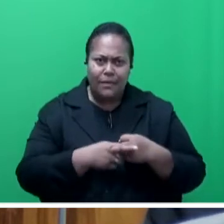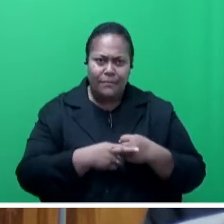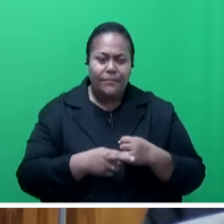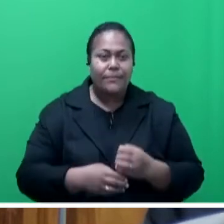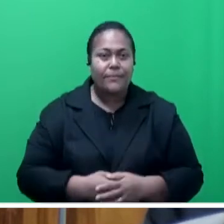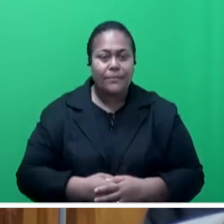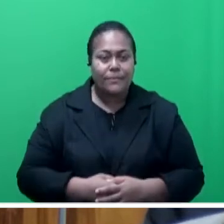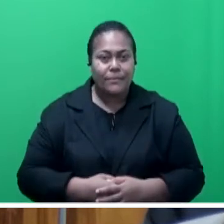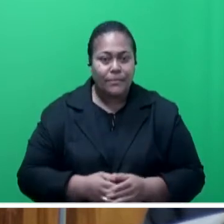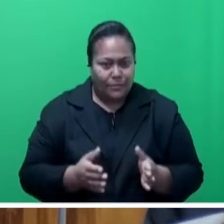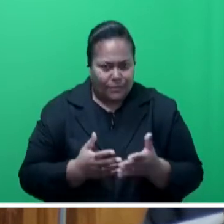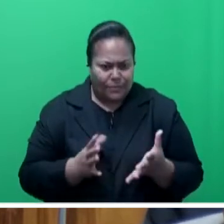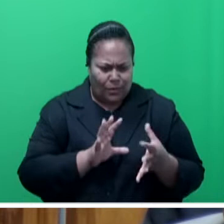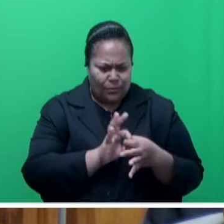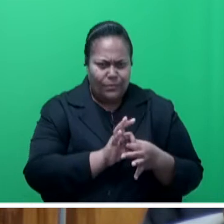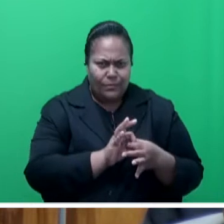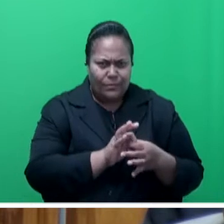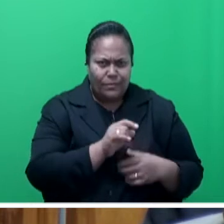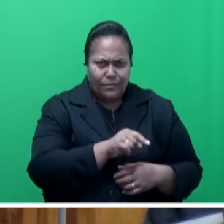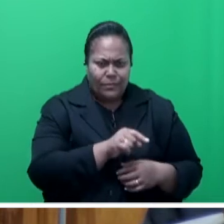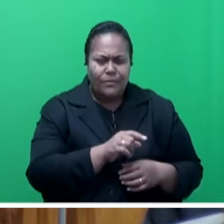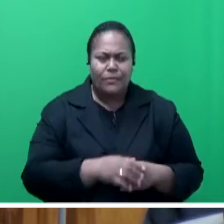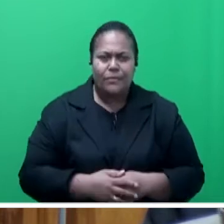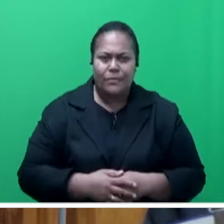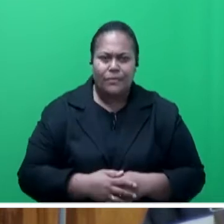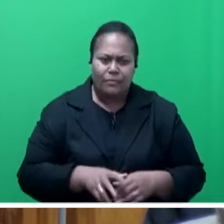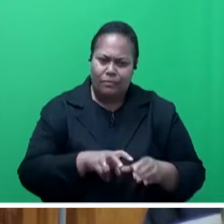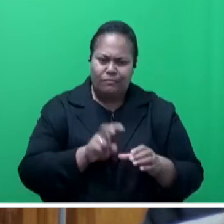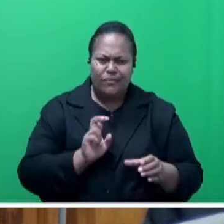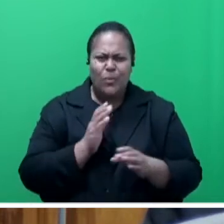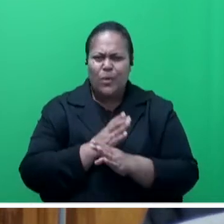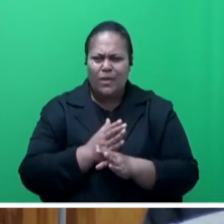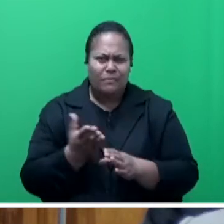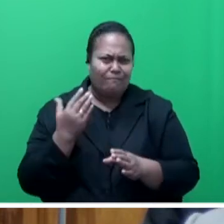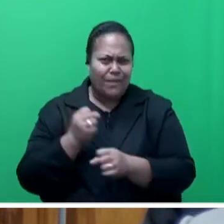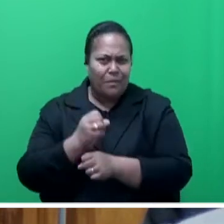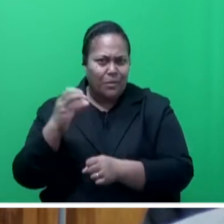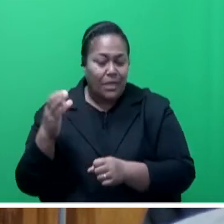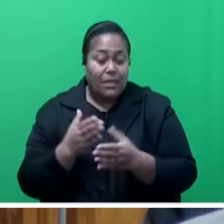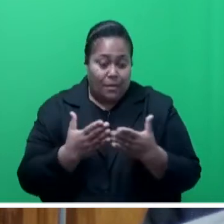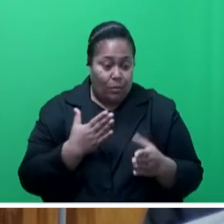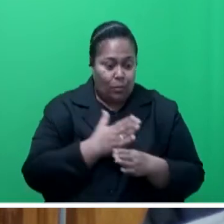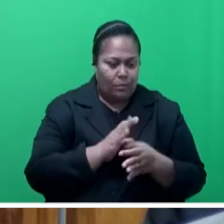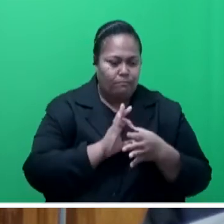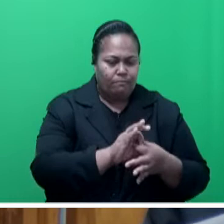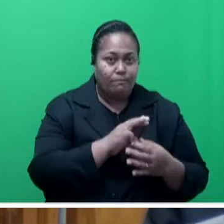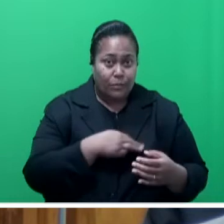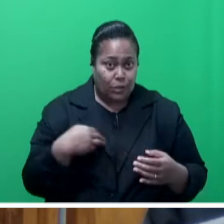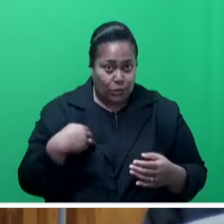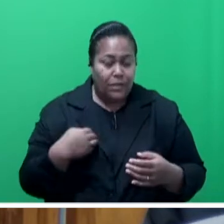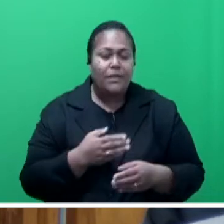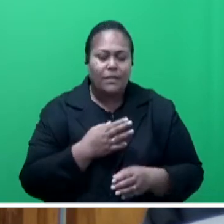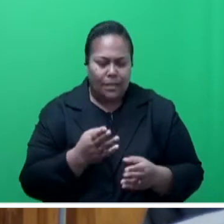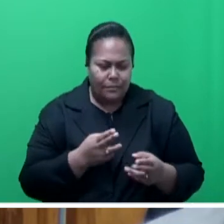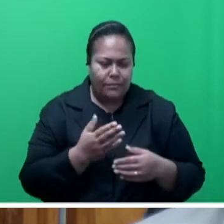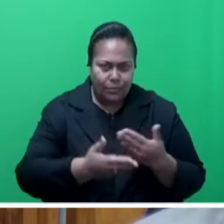but now doing his own consulting after retiring from Philips. He worked with us, and remotely we were able to fix issues as